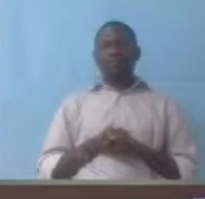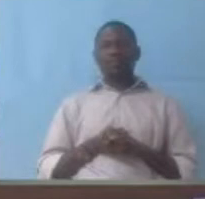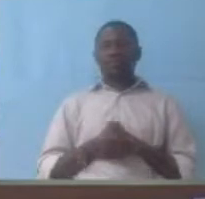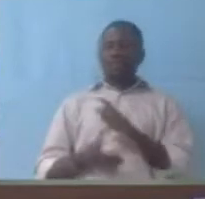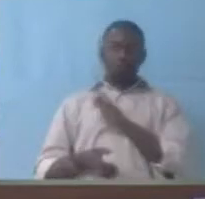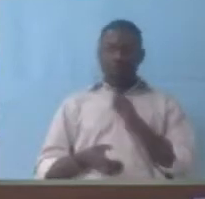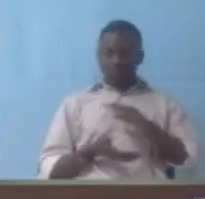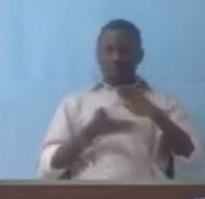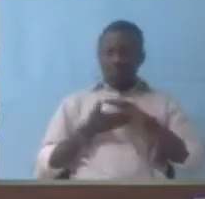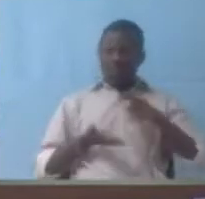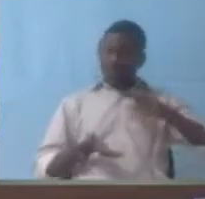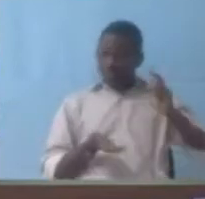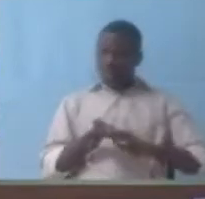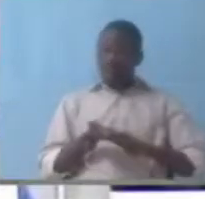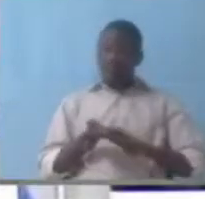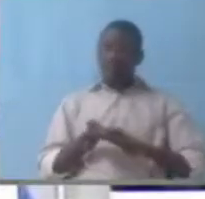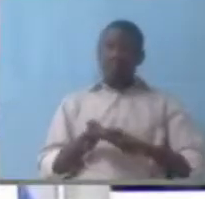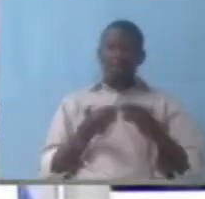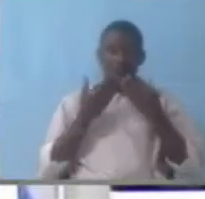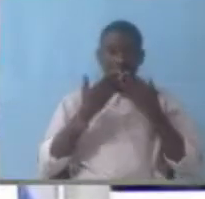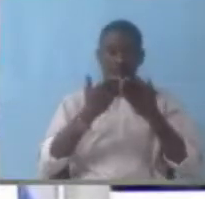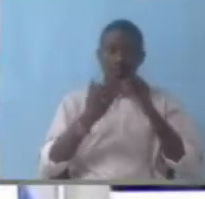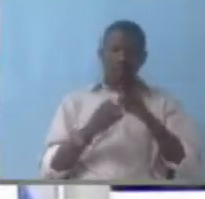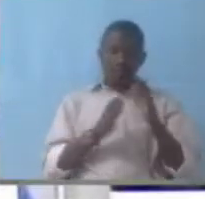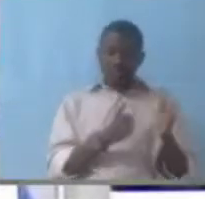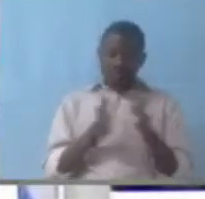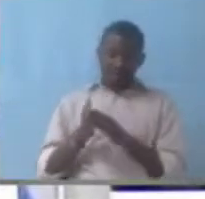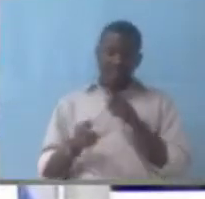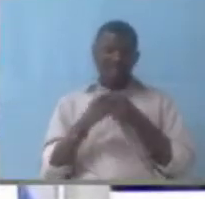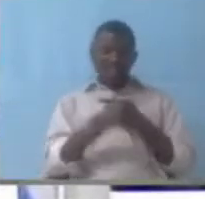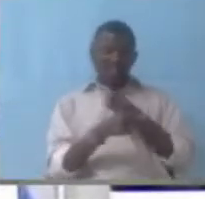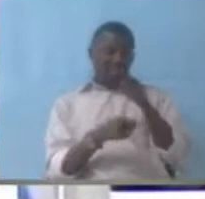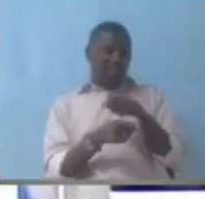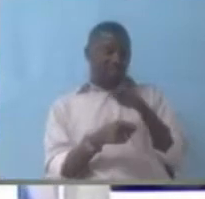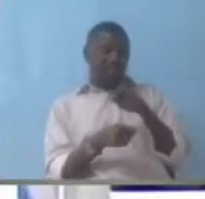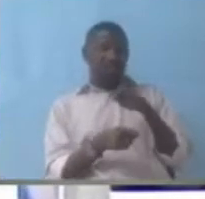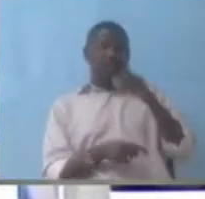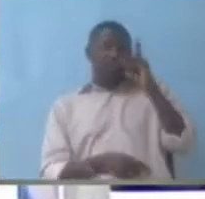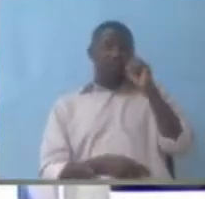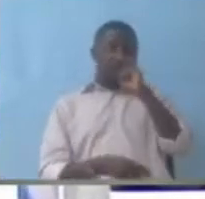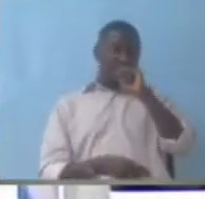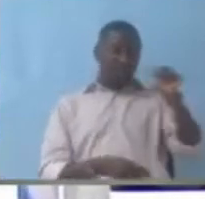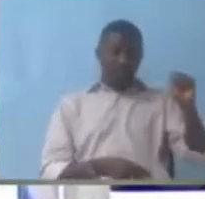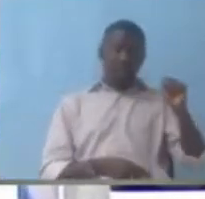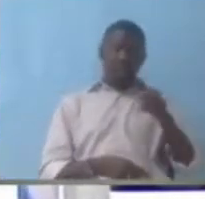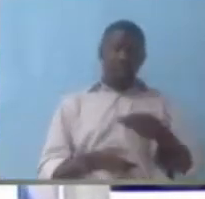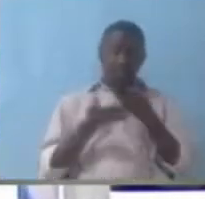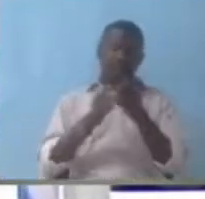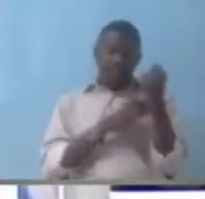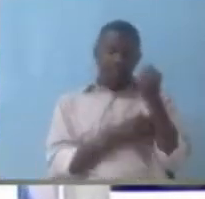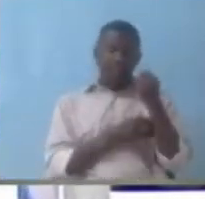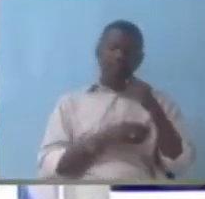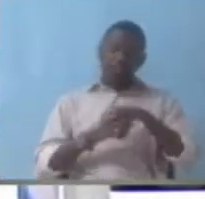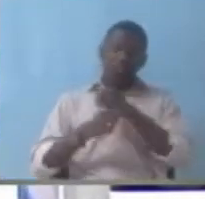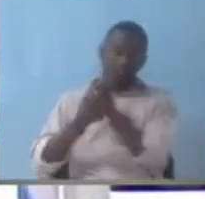Received evidence that apart from the fact that this decree gave them the authority to detain, but when they actually went to court,